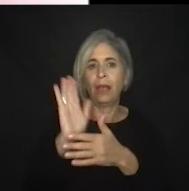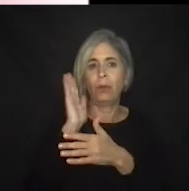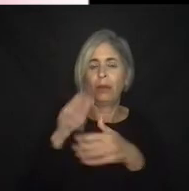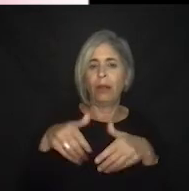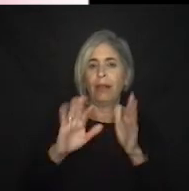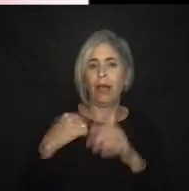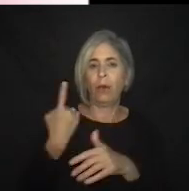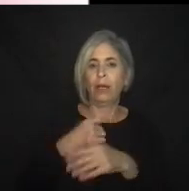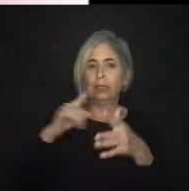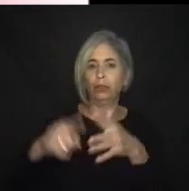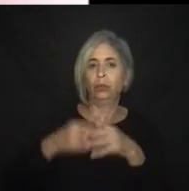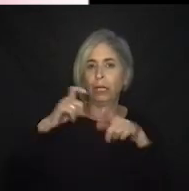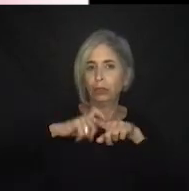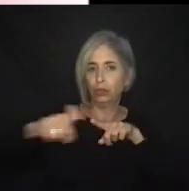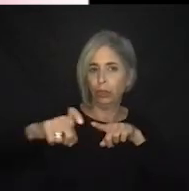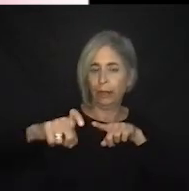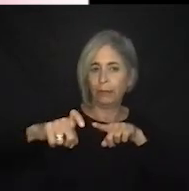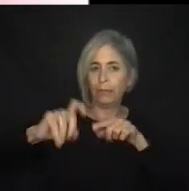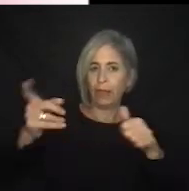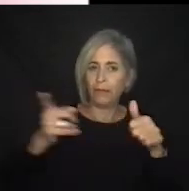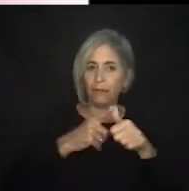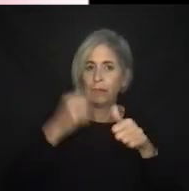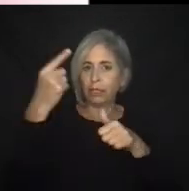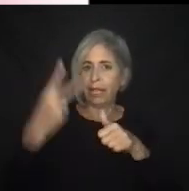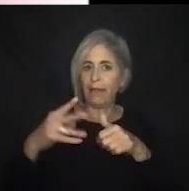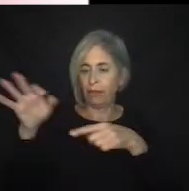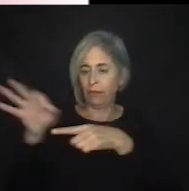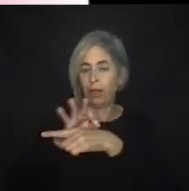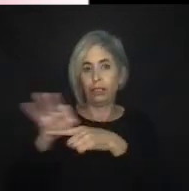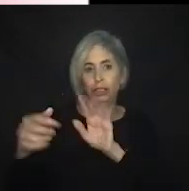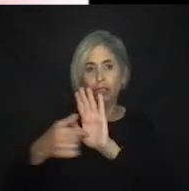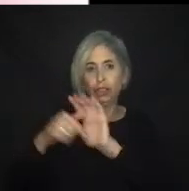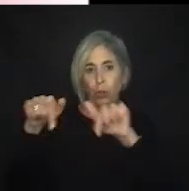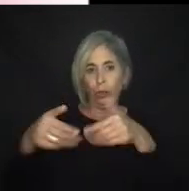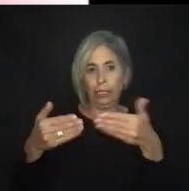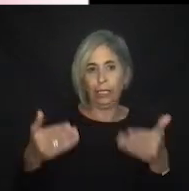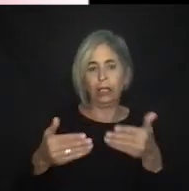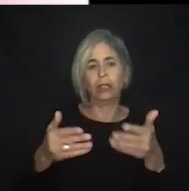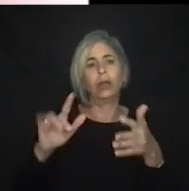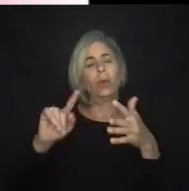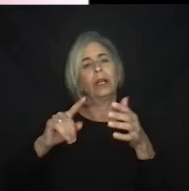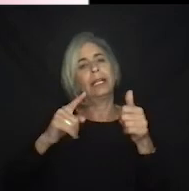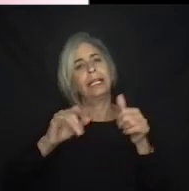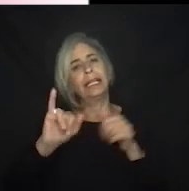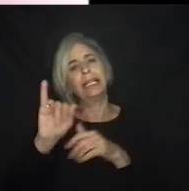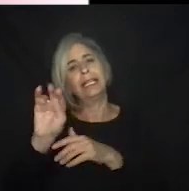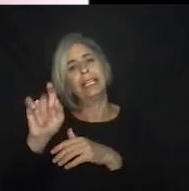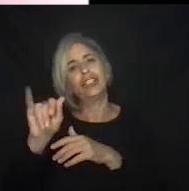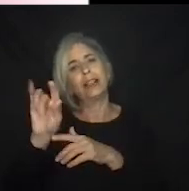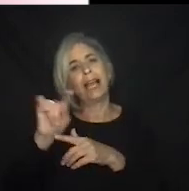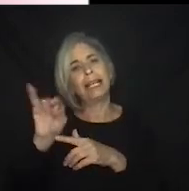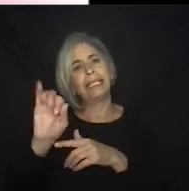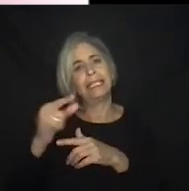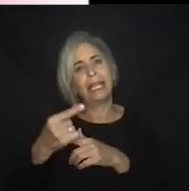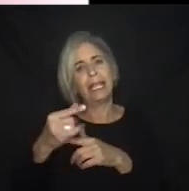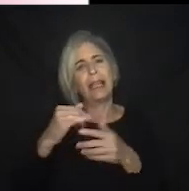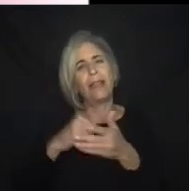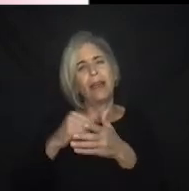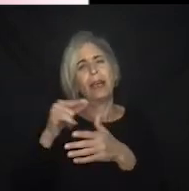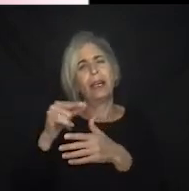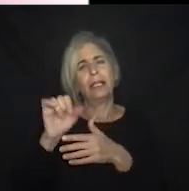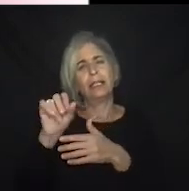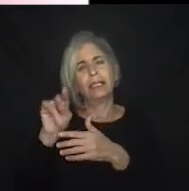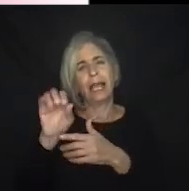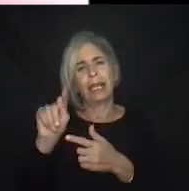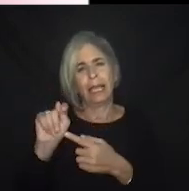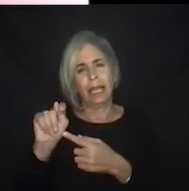actually allow us to start streaming. In the first half of the function, shown here, we are initializing the WebSocket connection so that it communicates with the